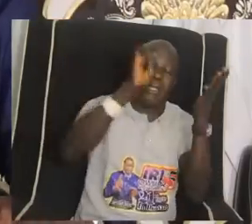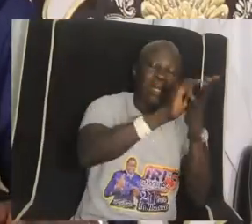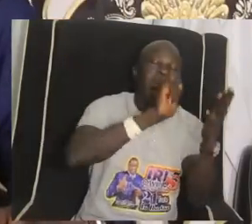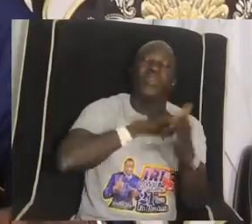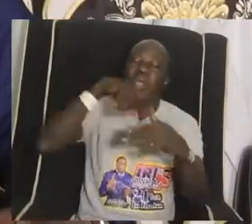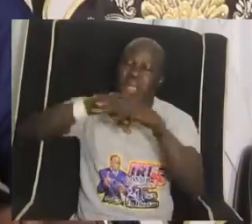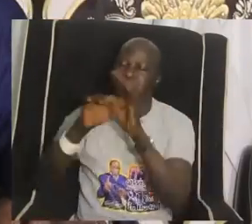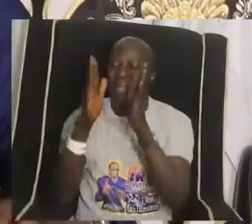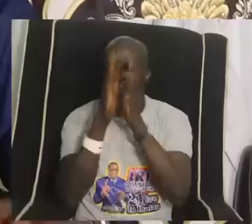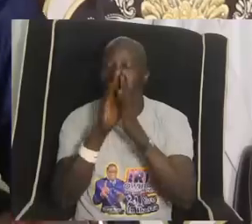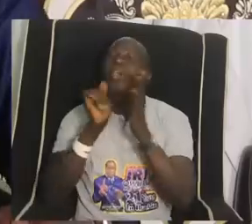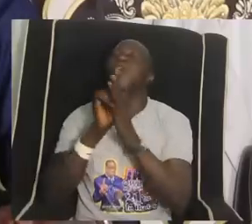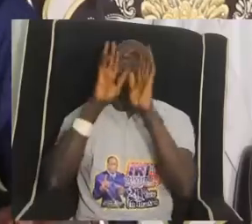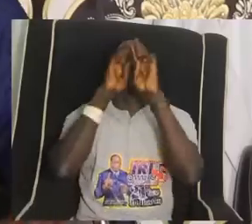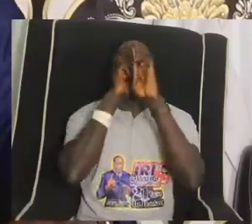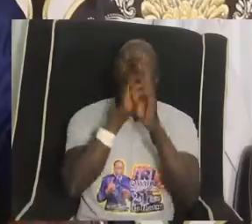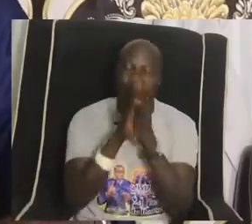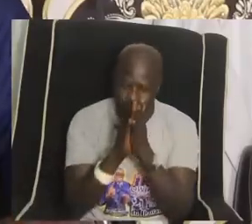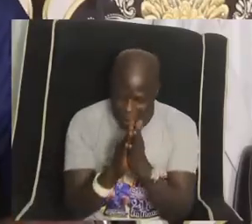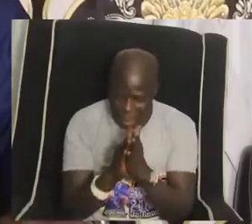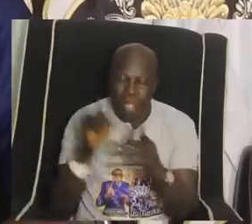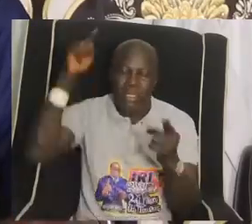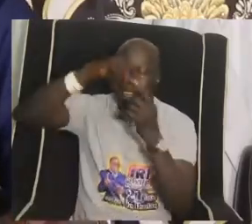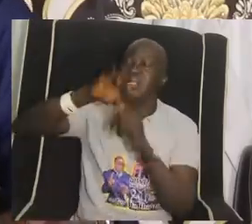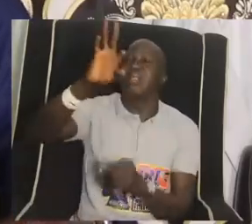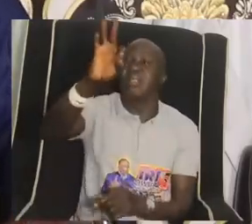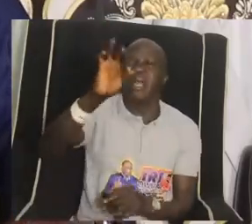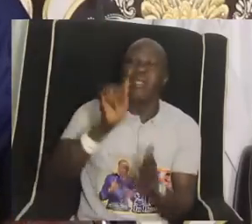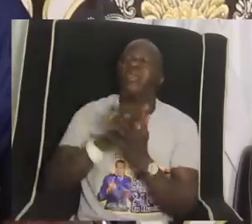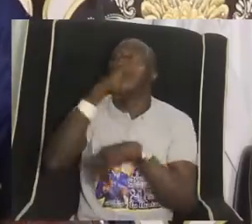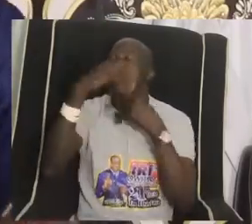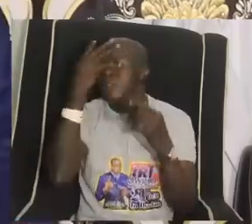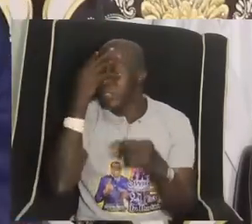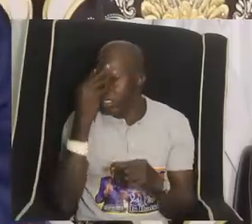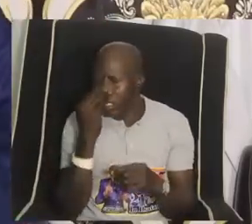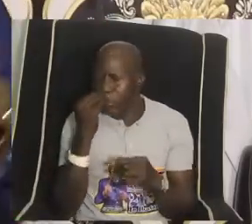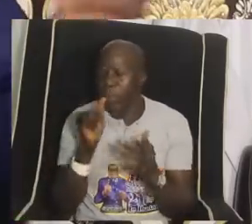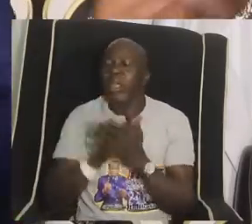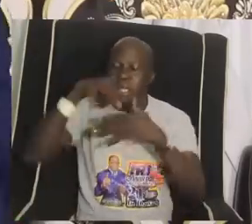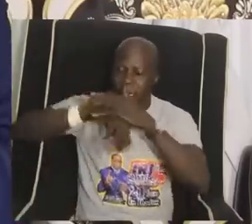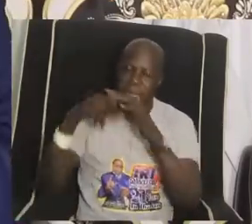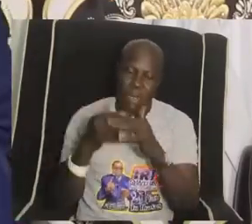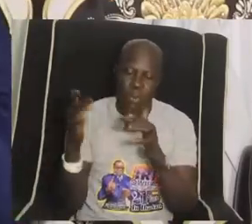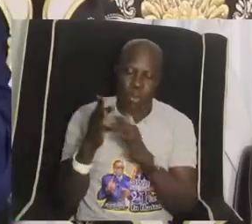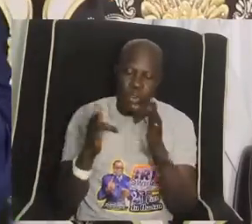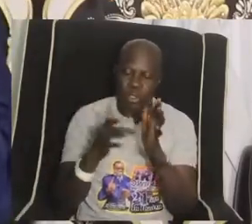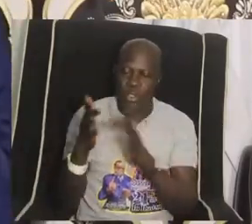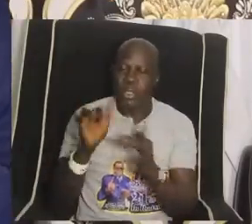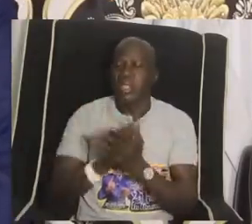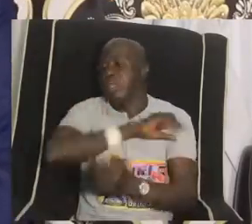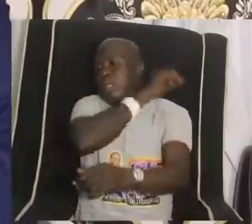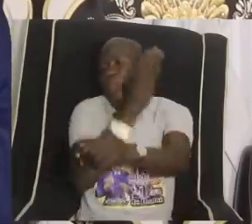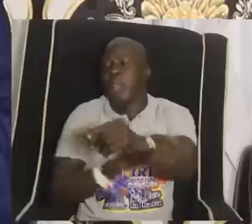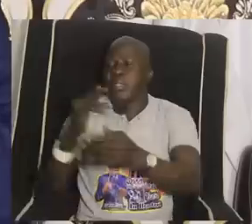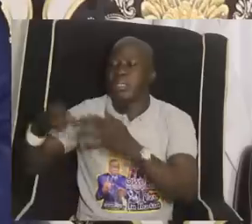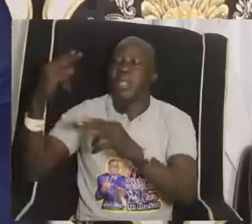we'll move it to prayer. I will pray. By 9 p.m., you will go to your bed in the name of Jesus. In the